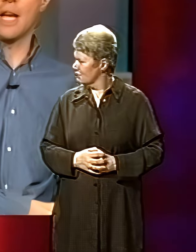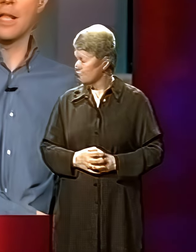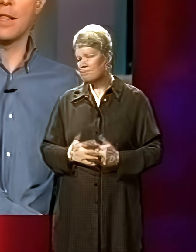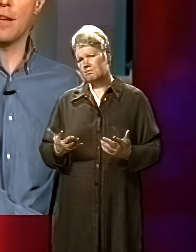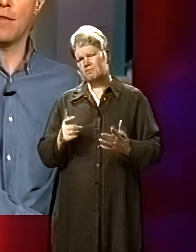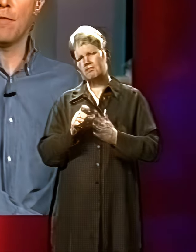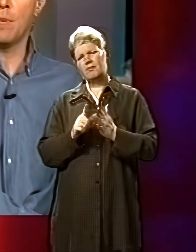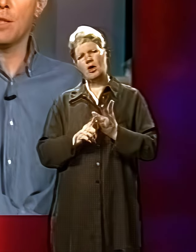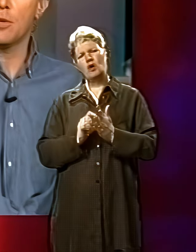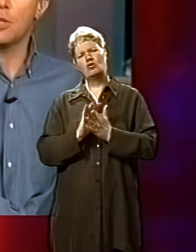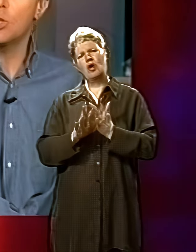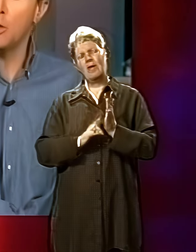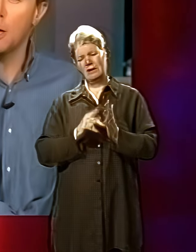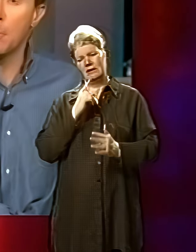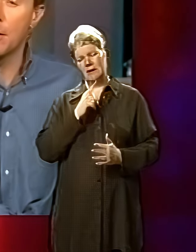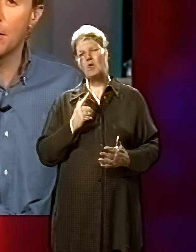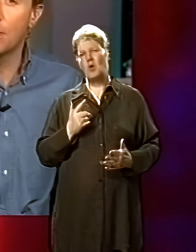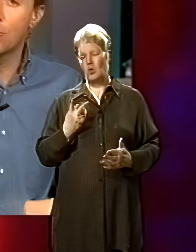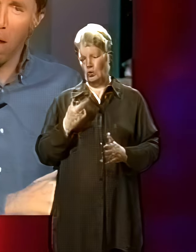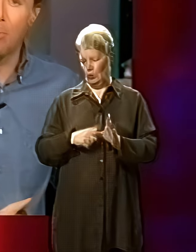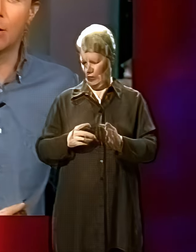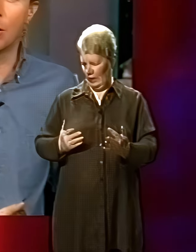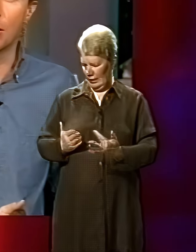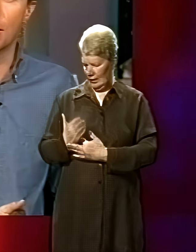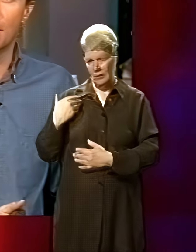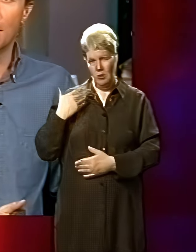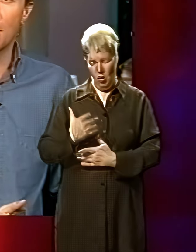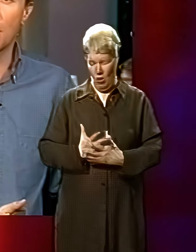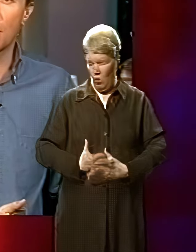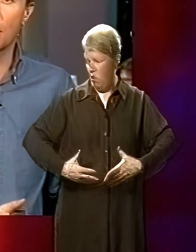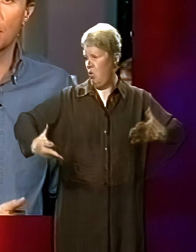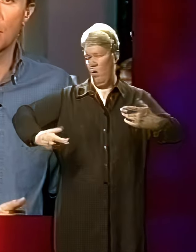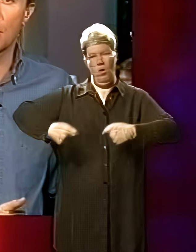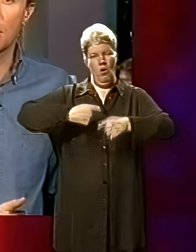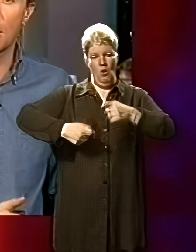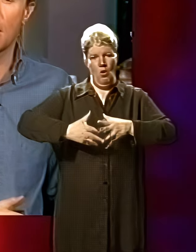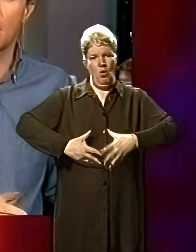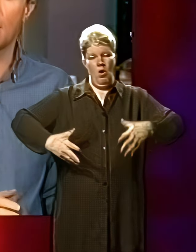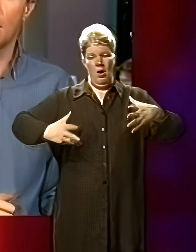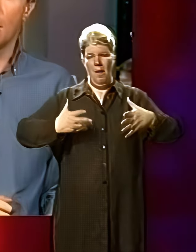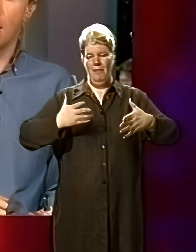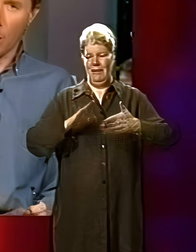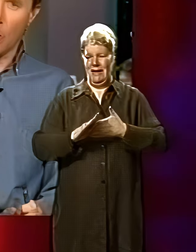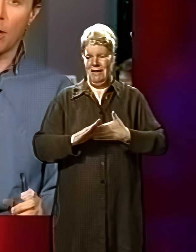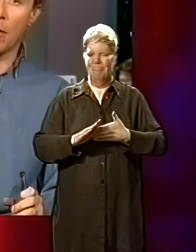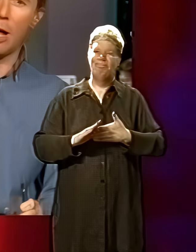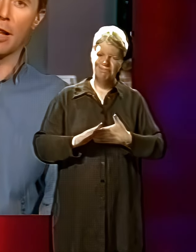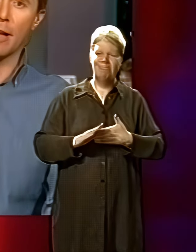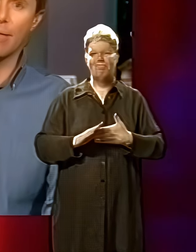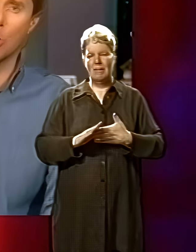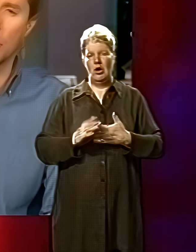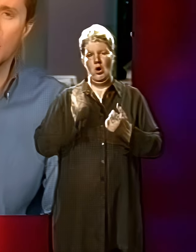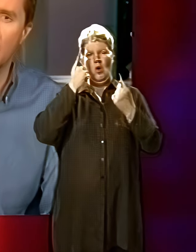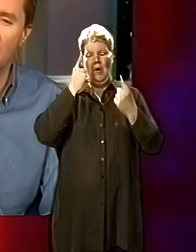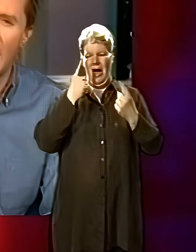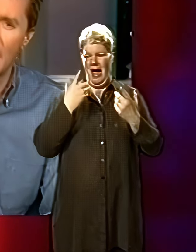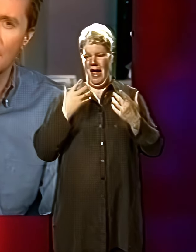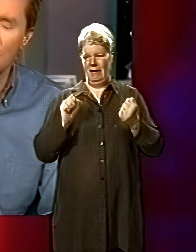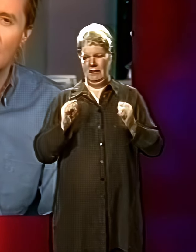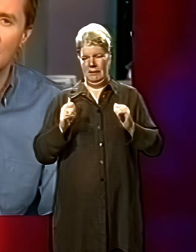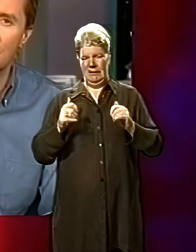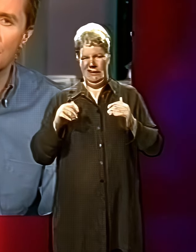Dolphins say they've been through a 2-year period of rapid growth, as a result of which they say they're acutely aware that they haven't always